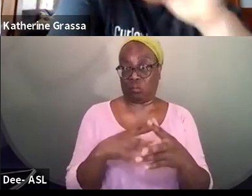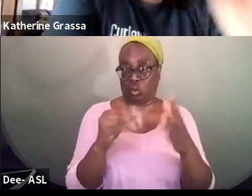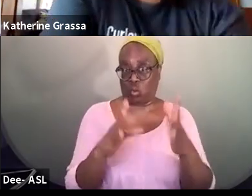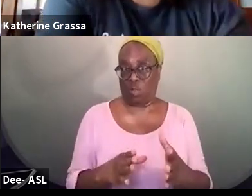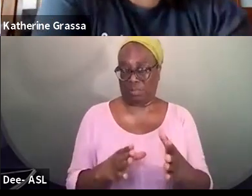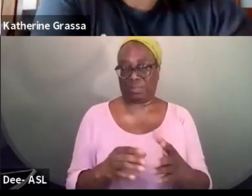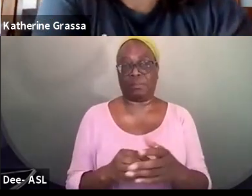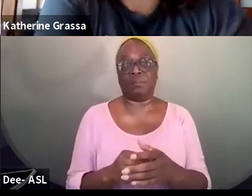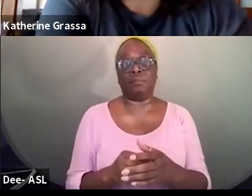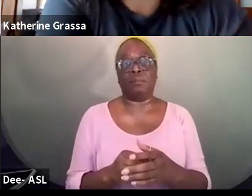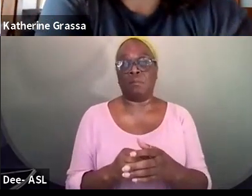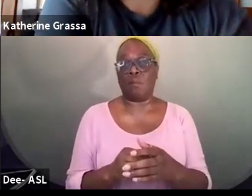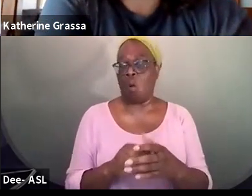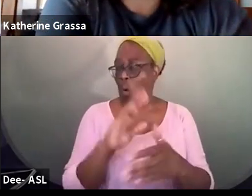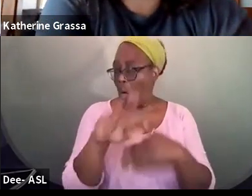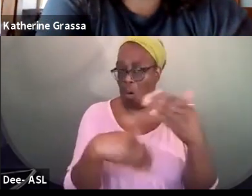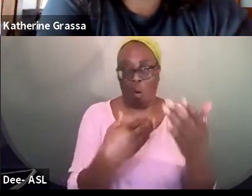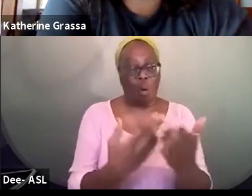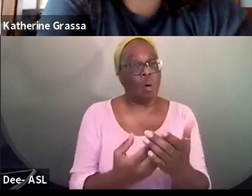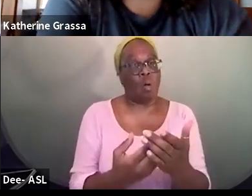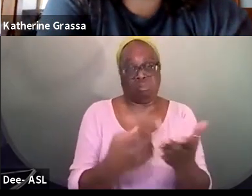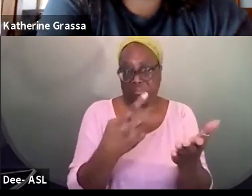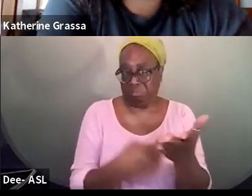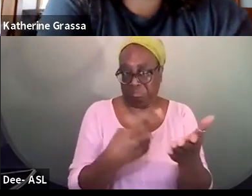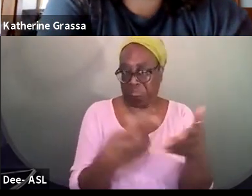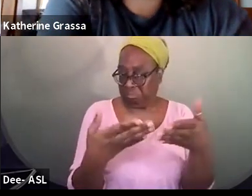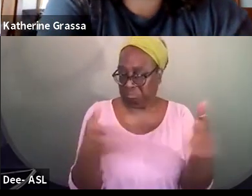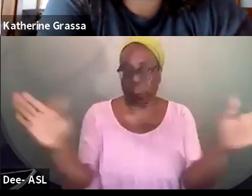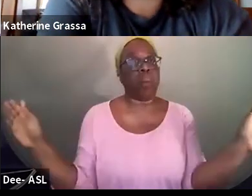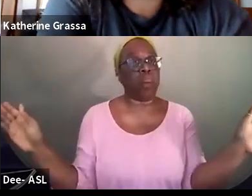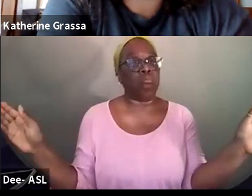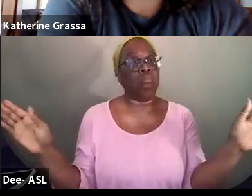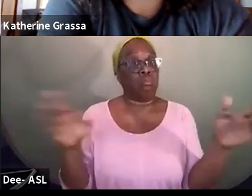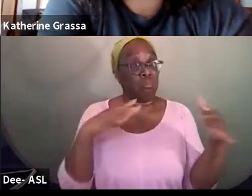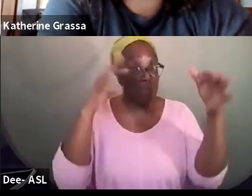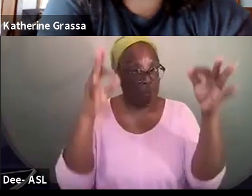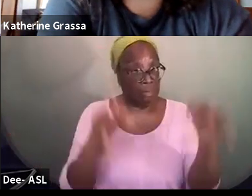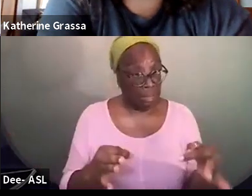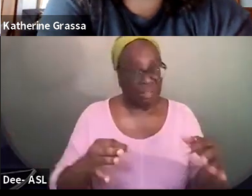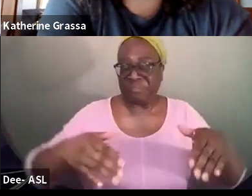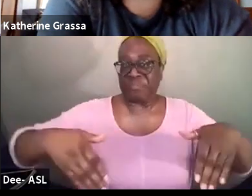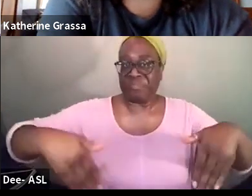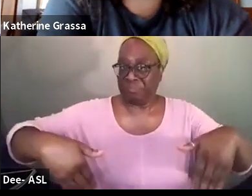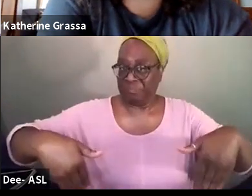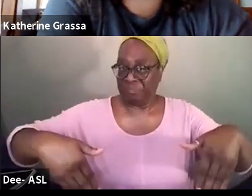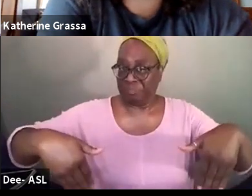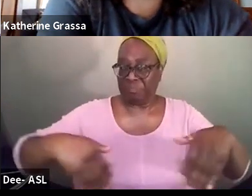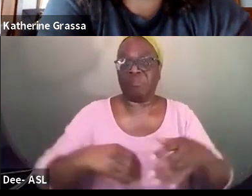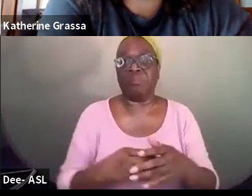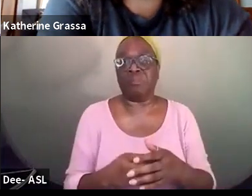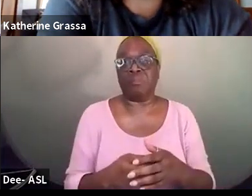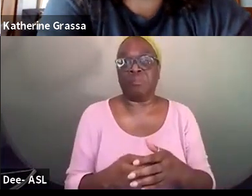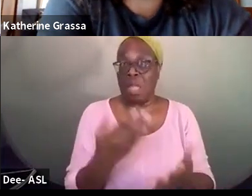Nothing is off the table. We have not decided anything yet. We may